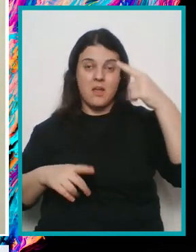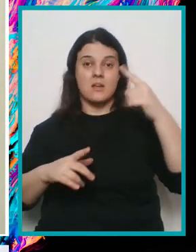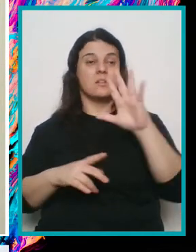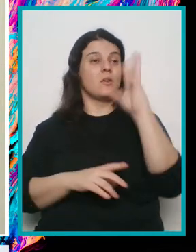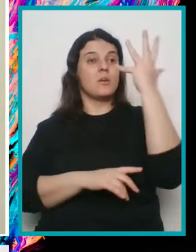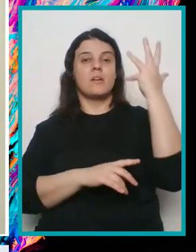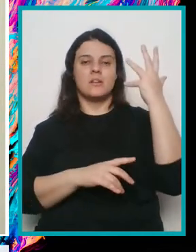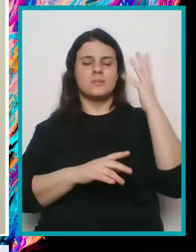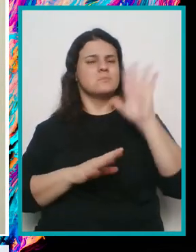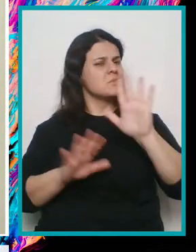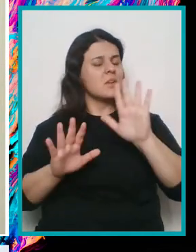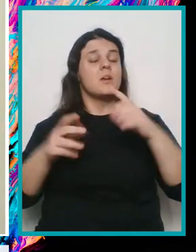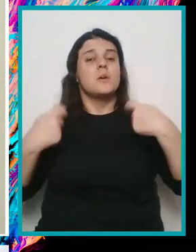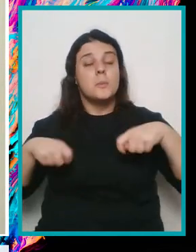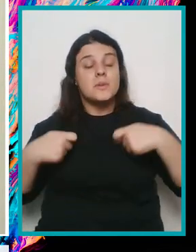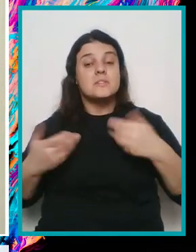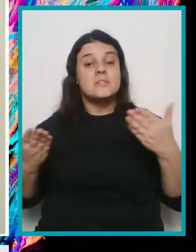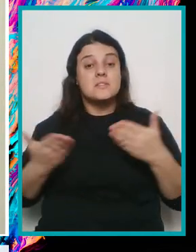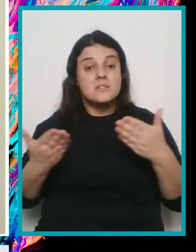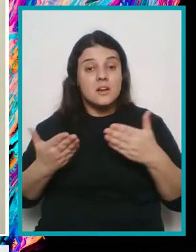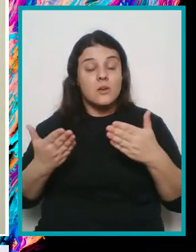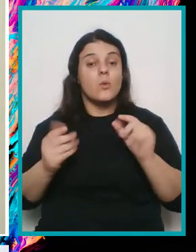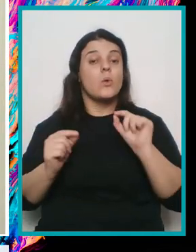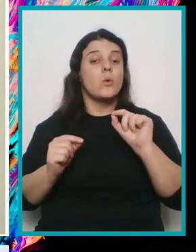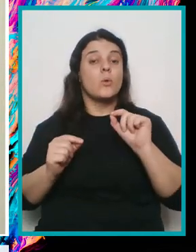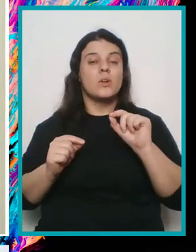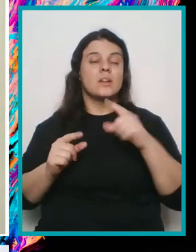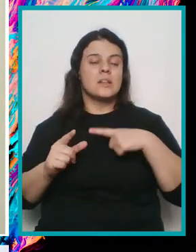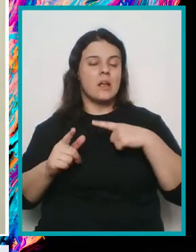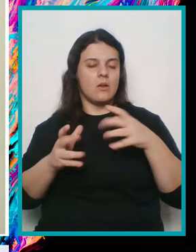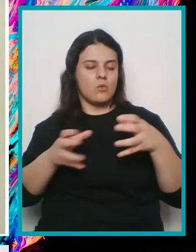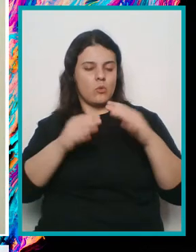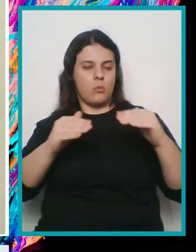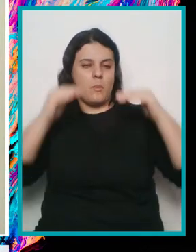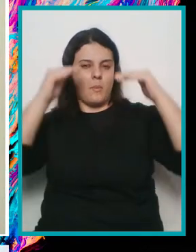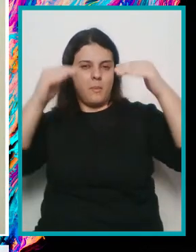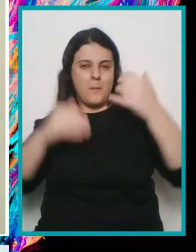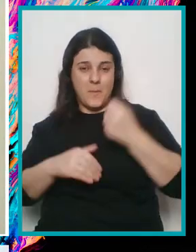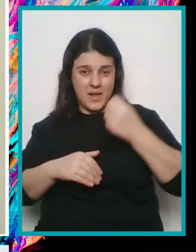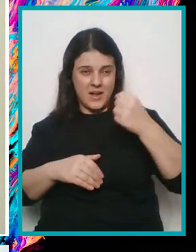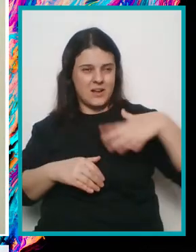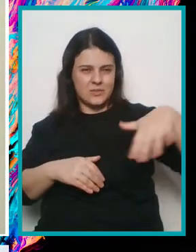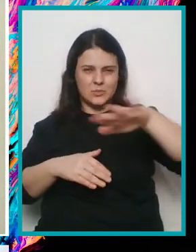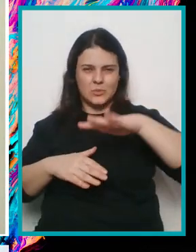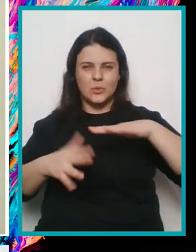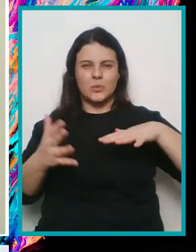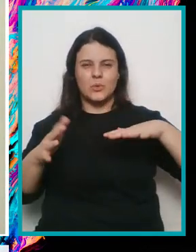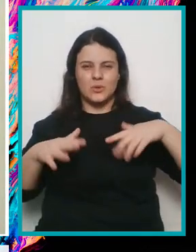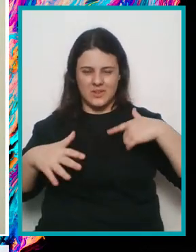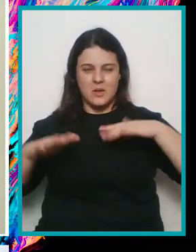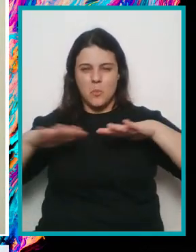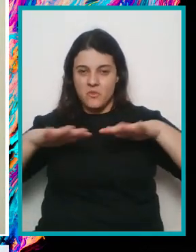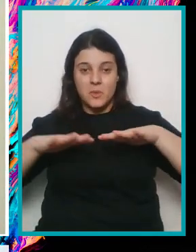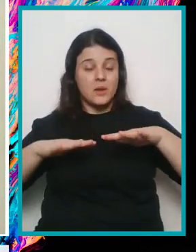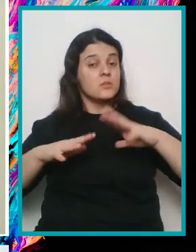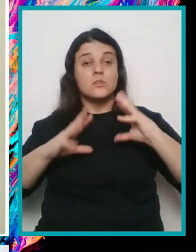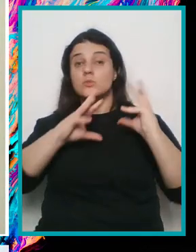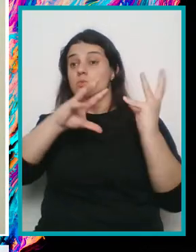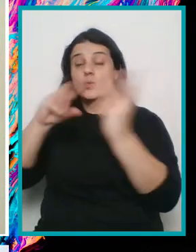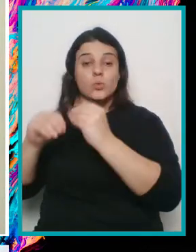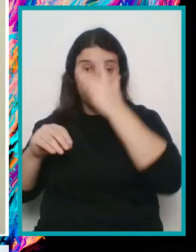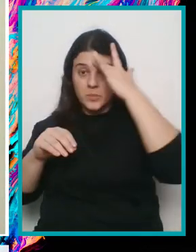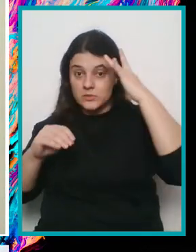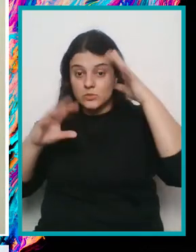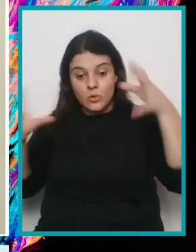Like I always say, every activist has a story to tell, and every